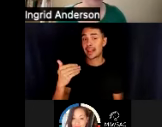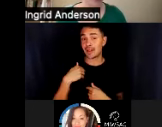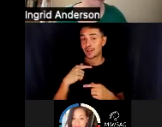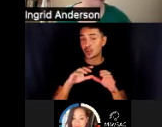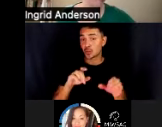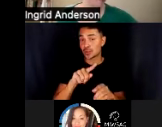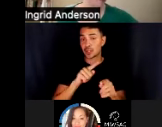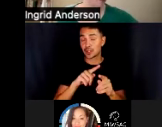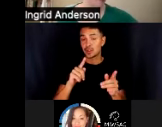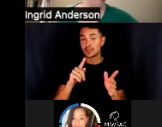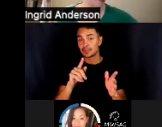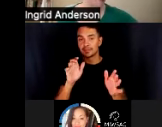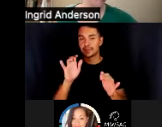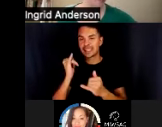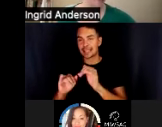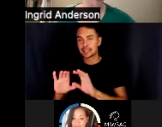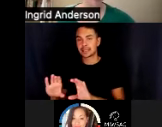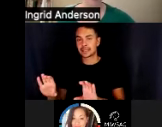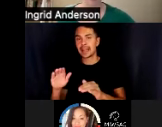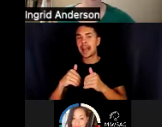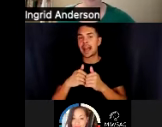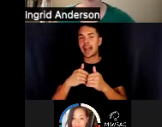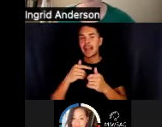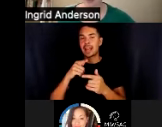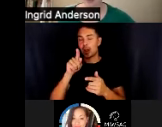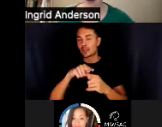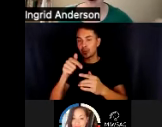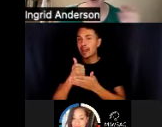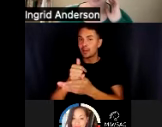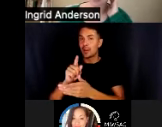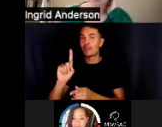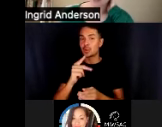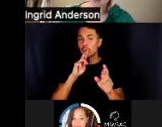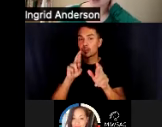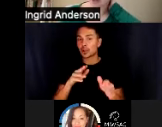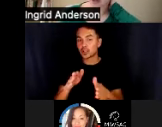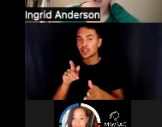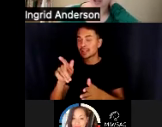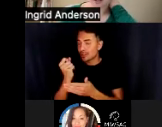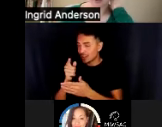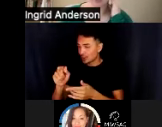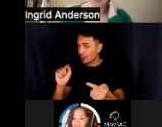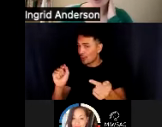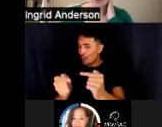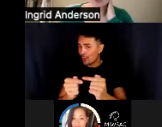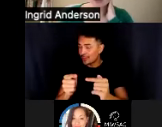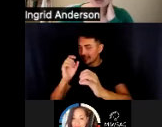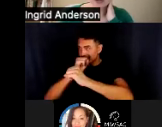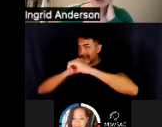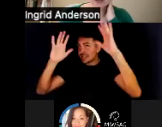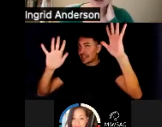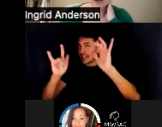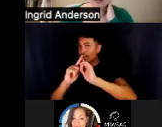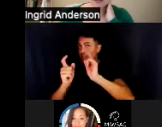for first responders so that they might understand the harm that they caused, or that they might adjust their approach